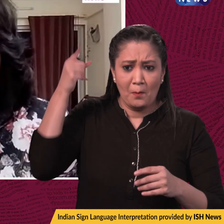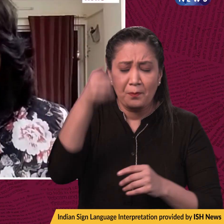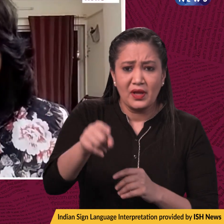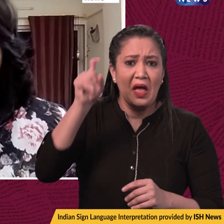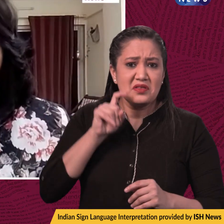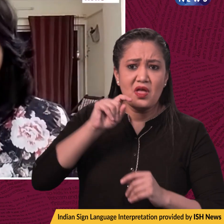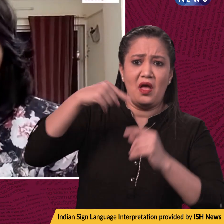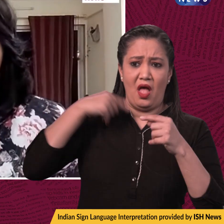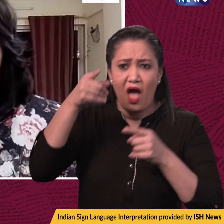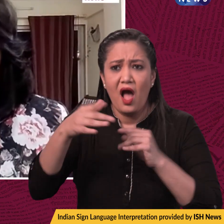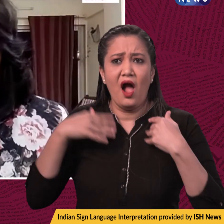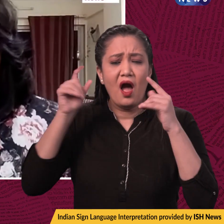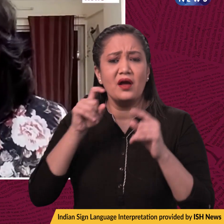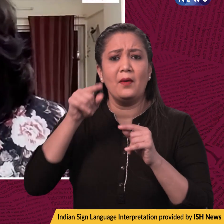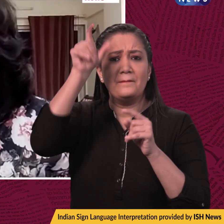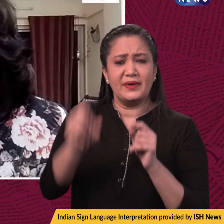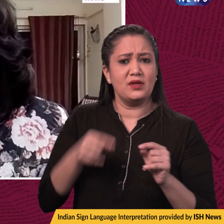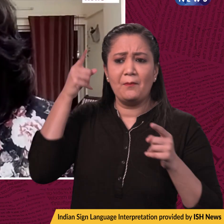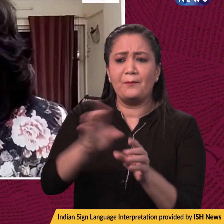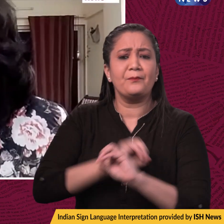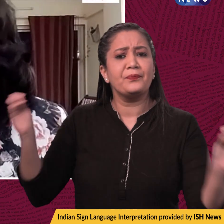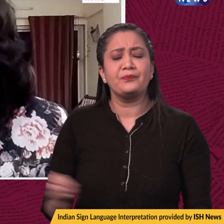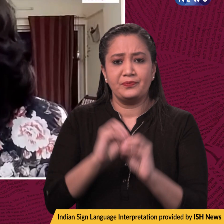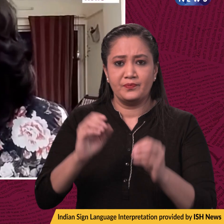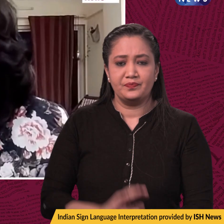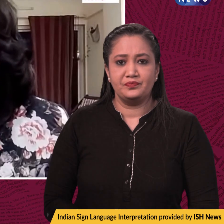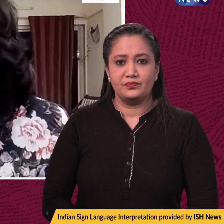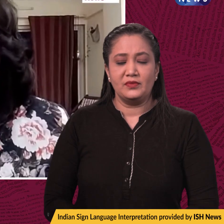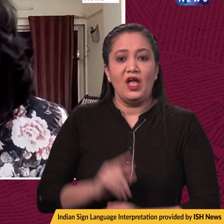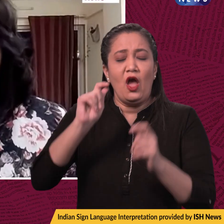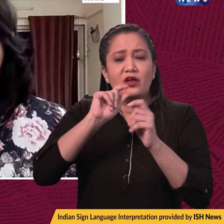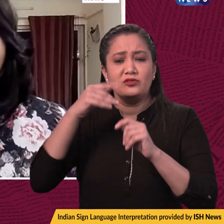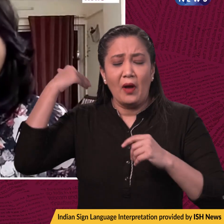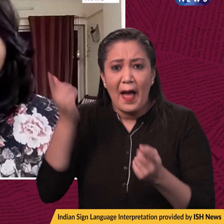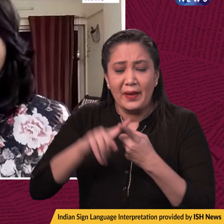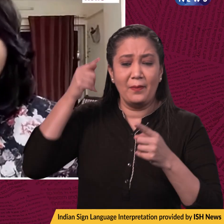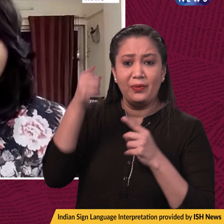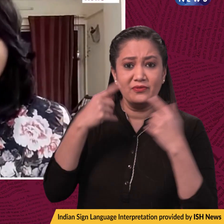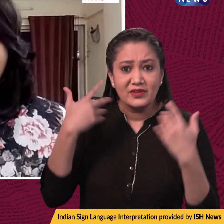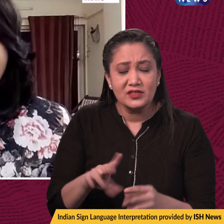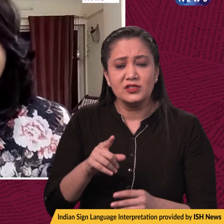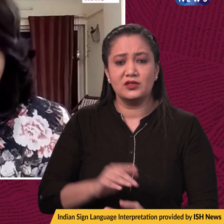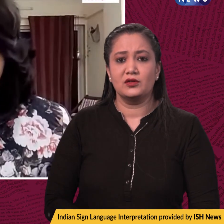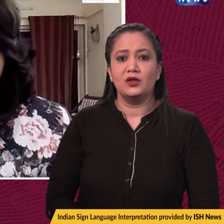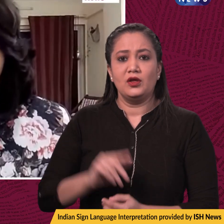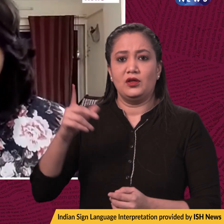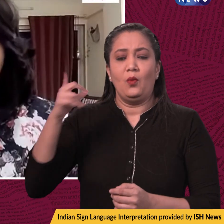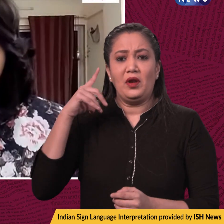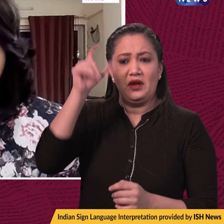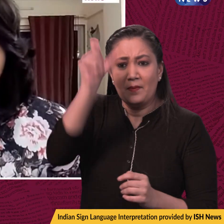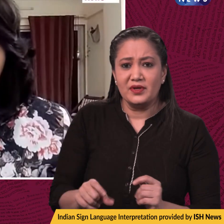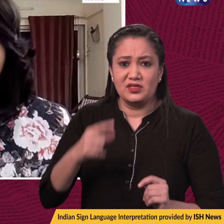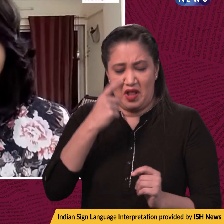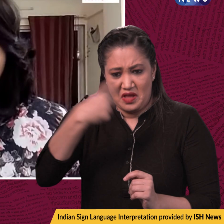of sexual assault. Now, this is her first media interview since alleging a top Chinese leader